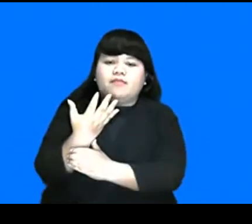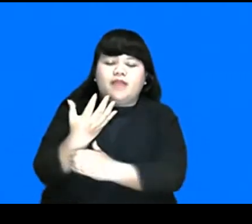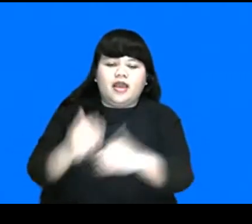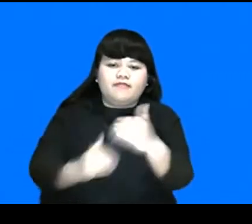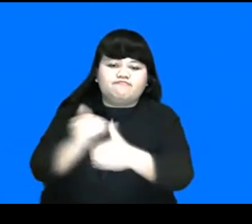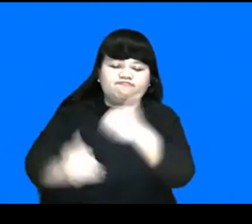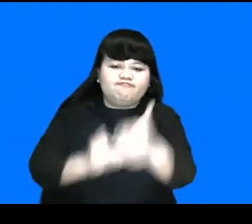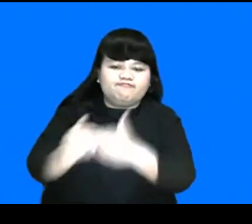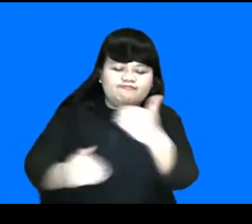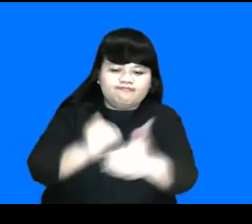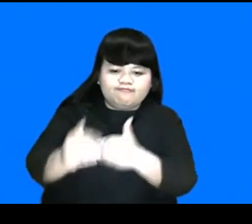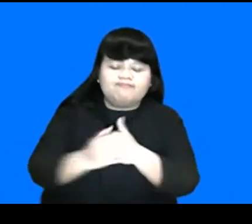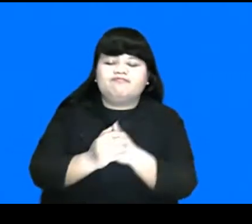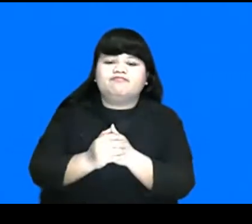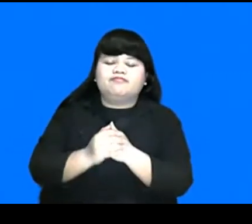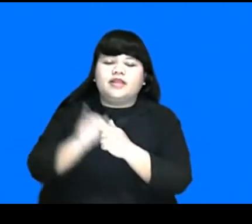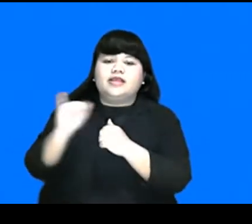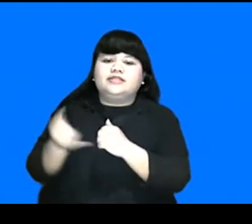achieve that